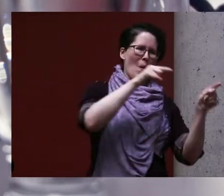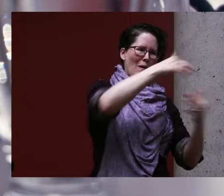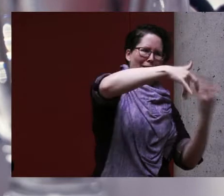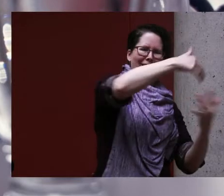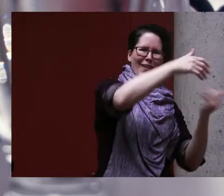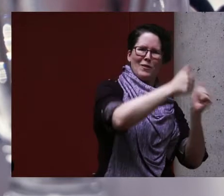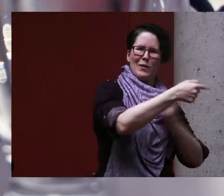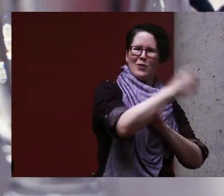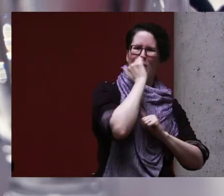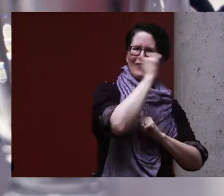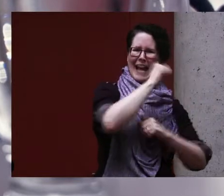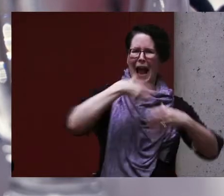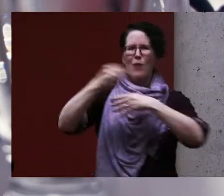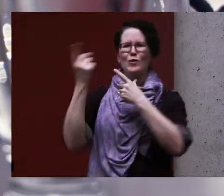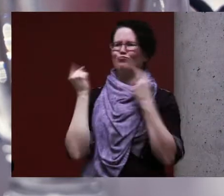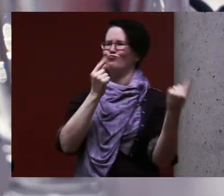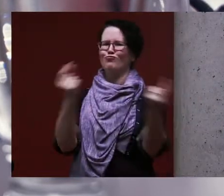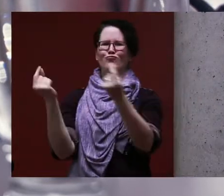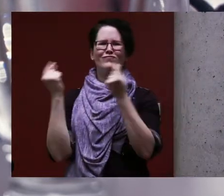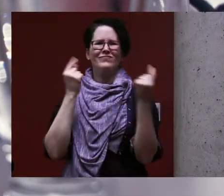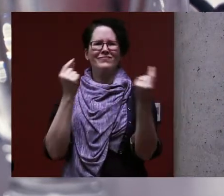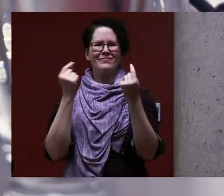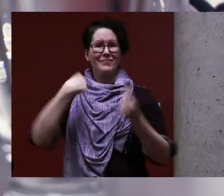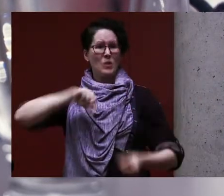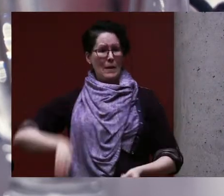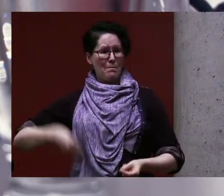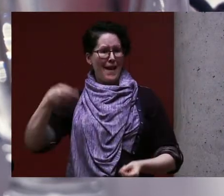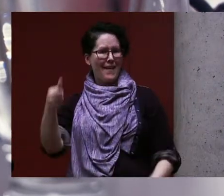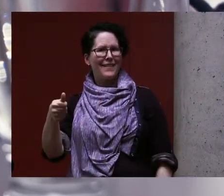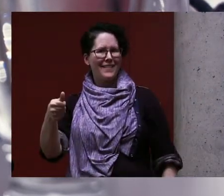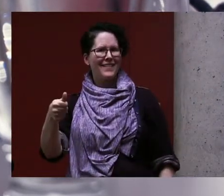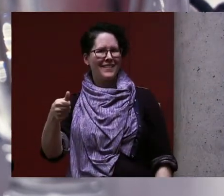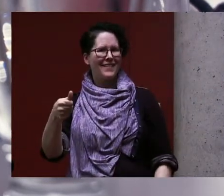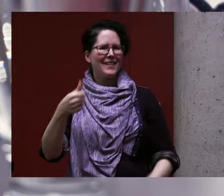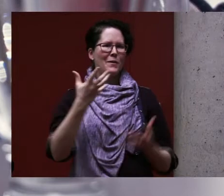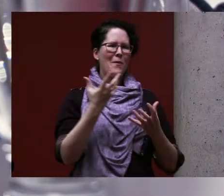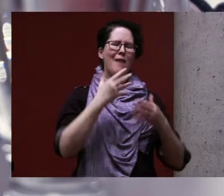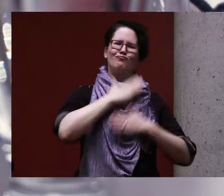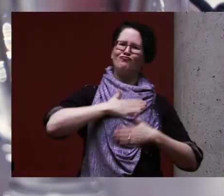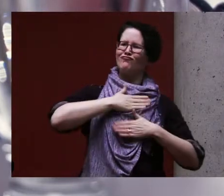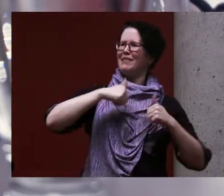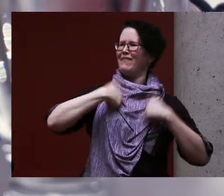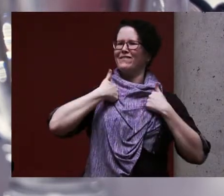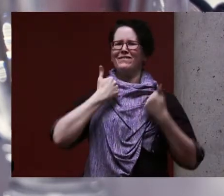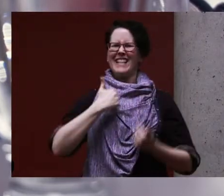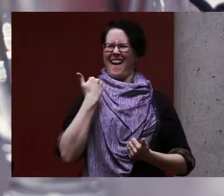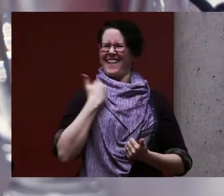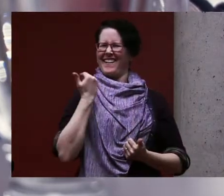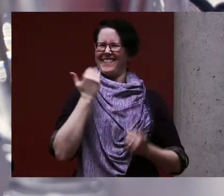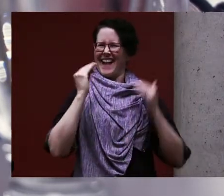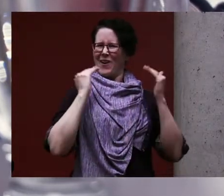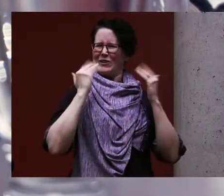so she could be a part of the community, be a part of life, and experience typical young